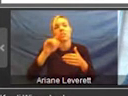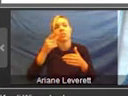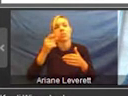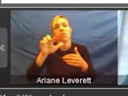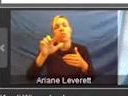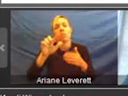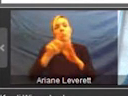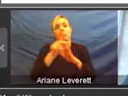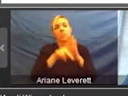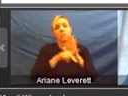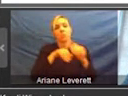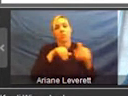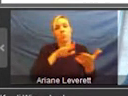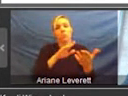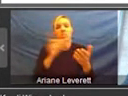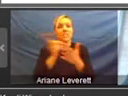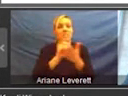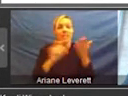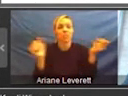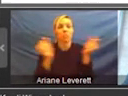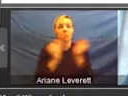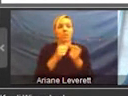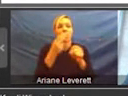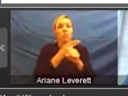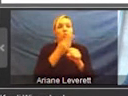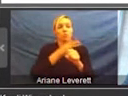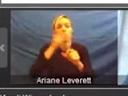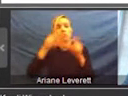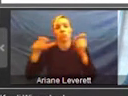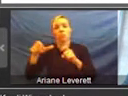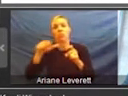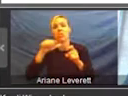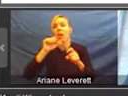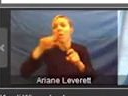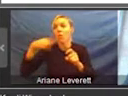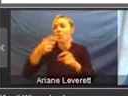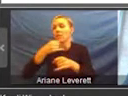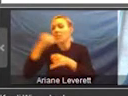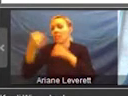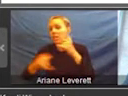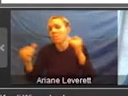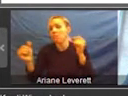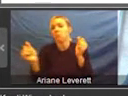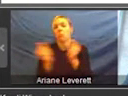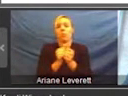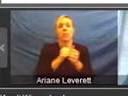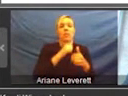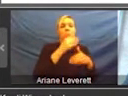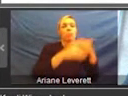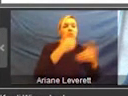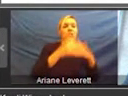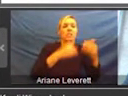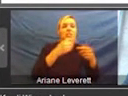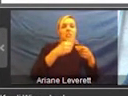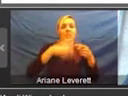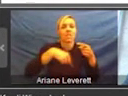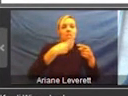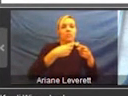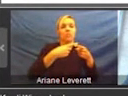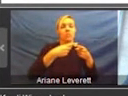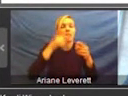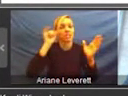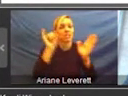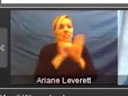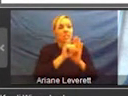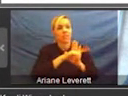user, and not only in the very end, but throughout a whole process cycle. So from identifying the real need, not the technology we think